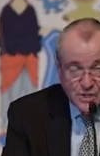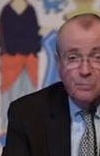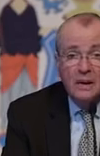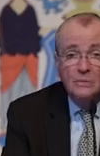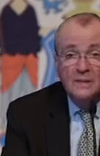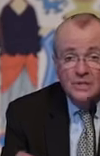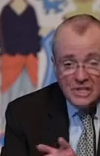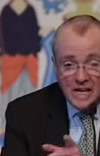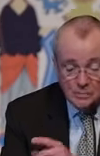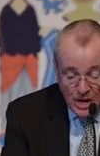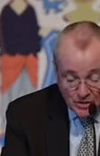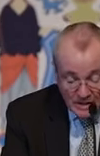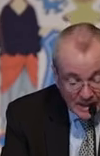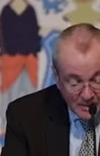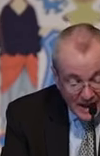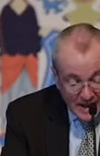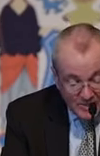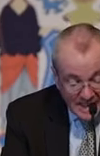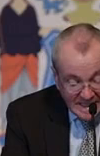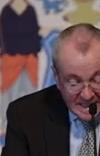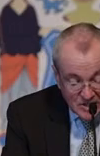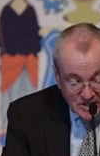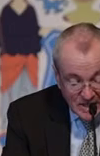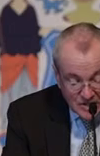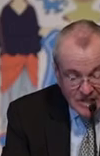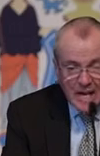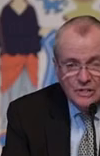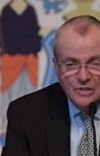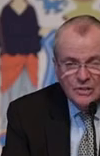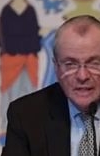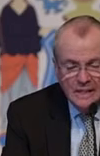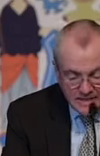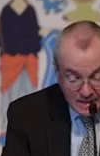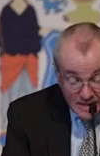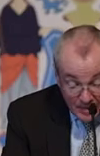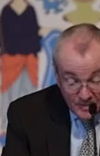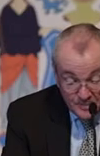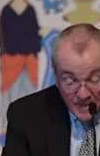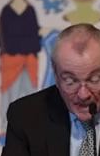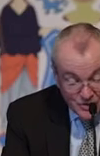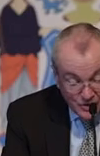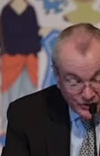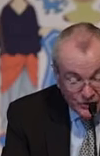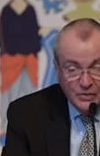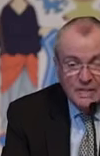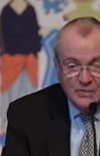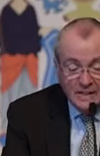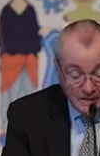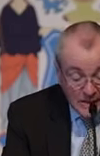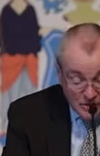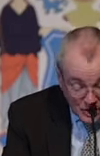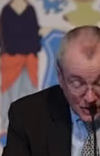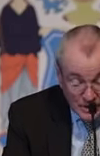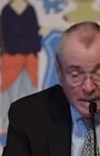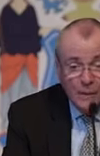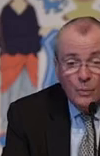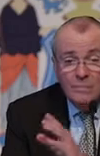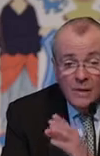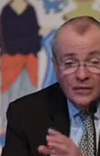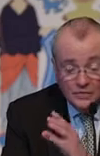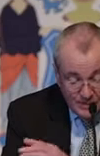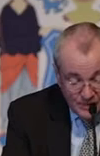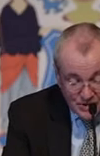of the spread, in this case measured by how many days it takes the caseload to double, has also significantly slowed.